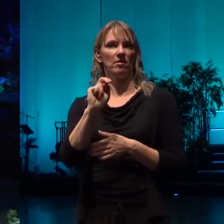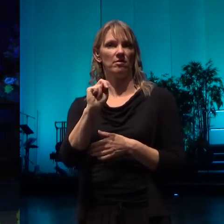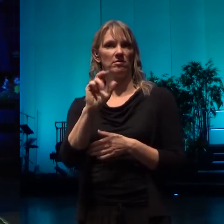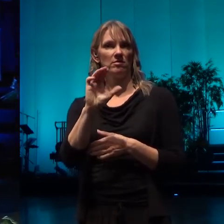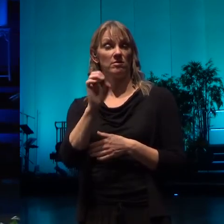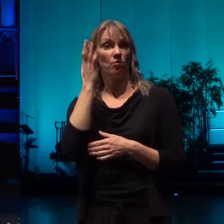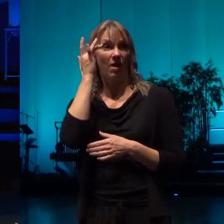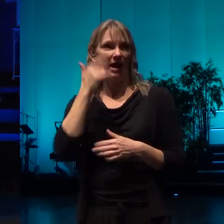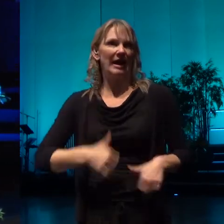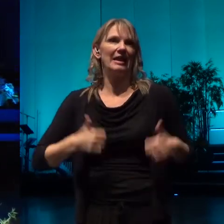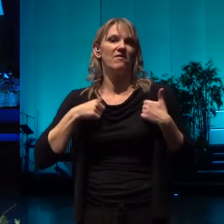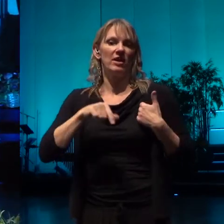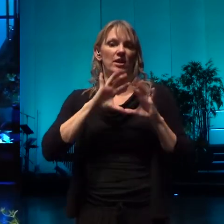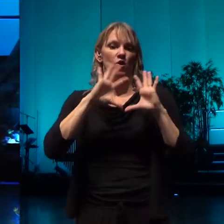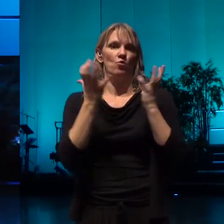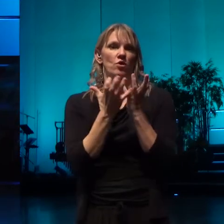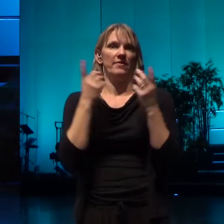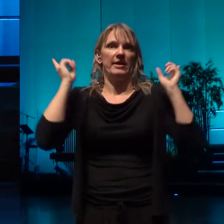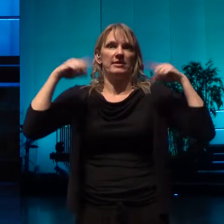that's bonkers,